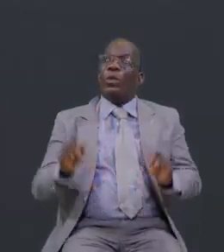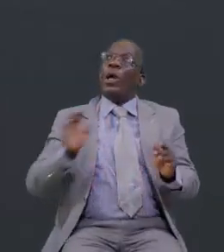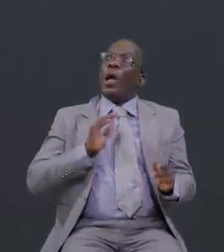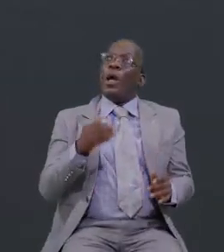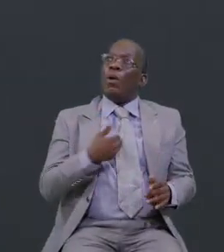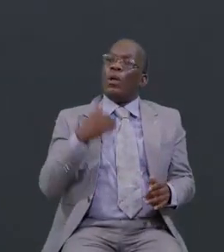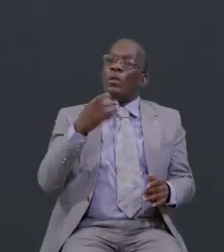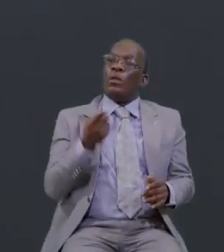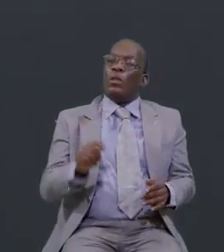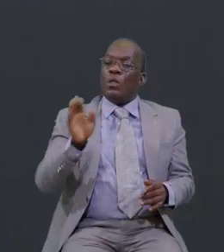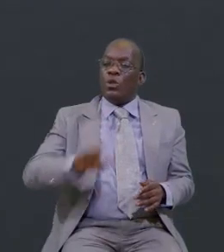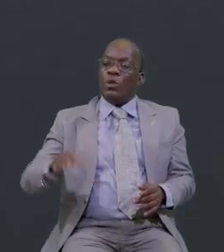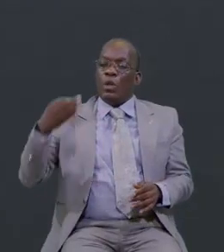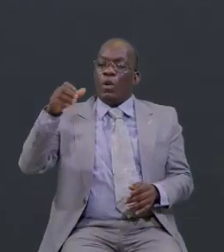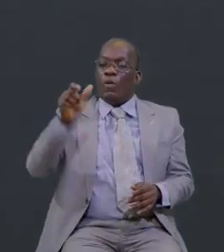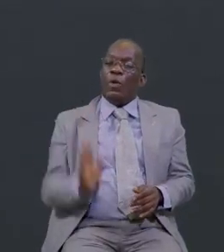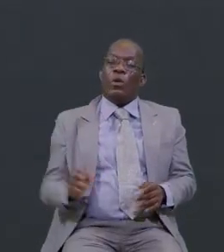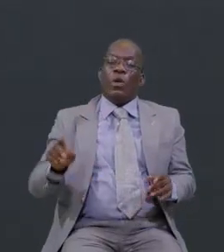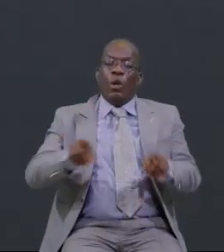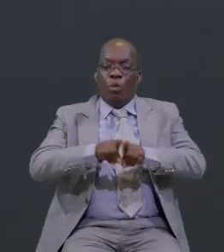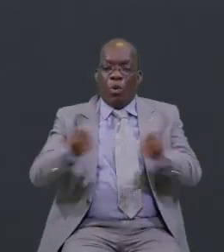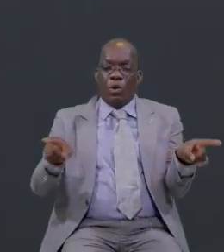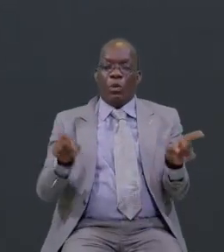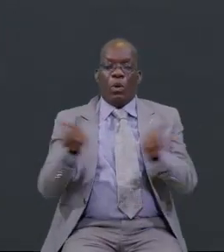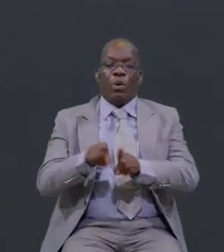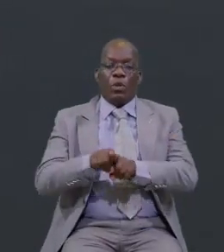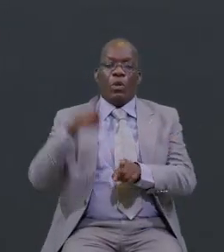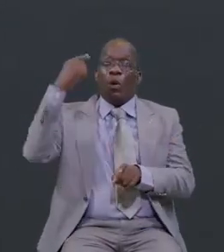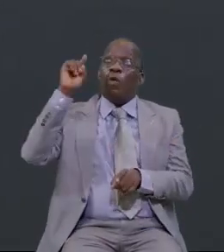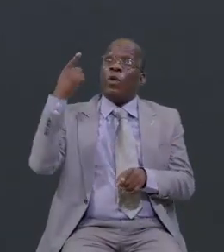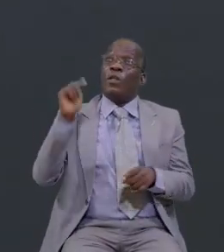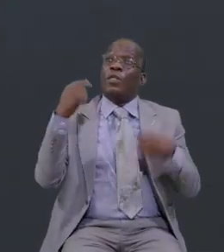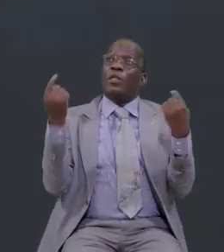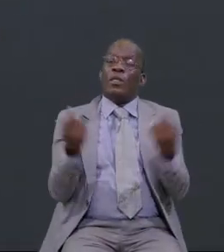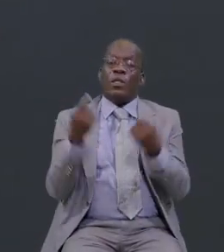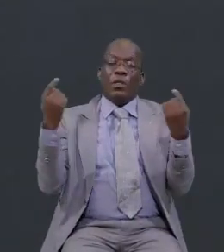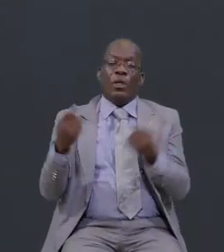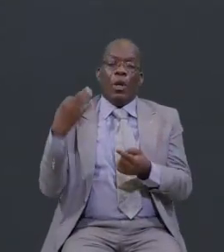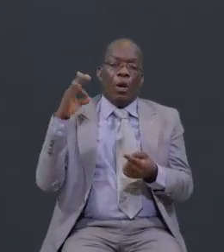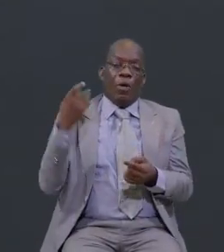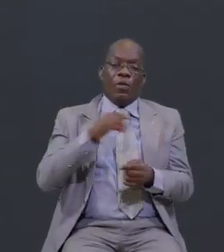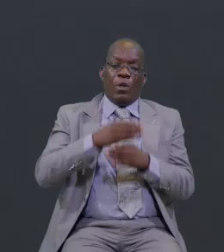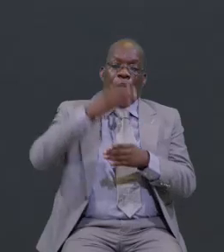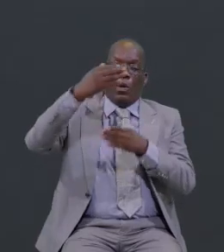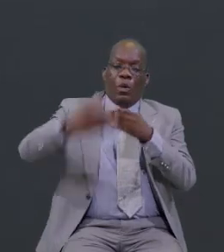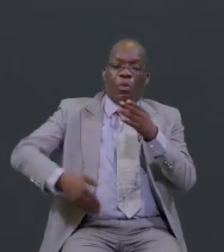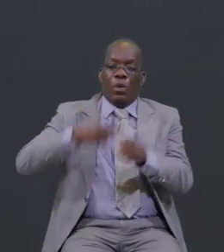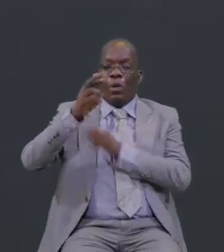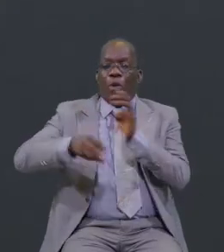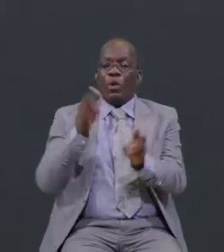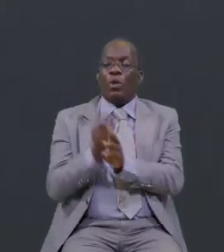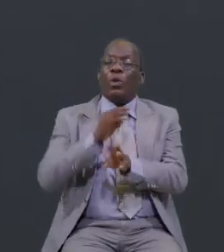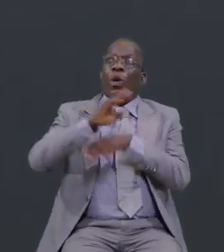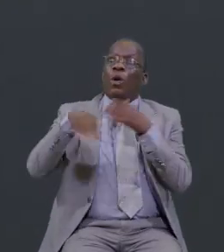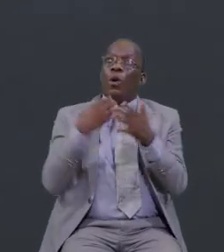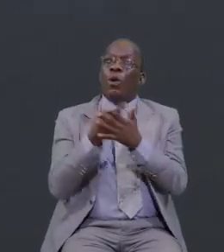but also for the sins of the whole world, all the world has seen.